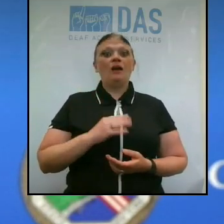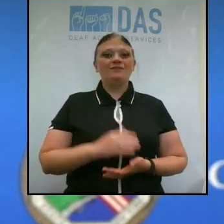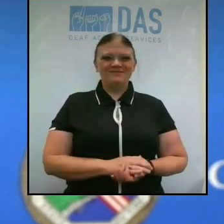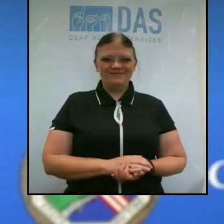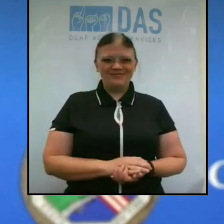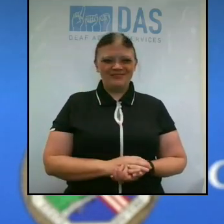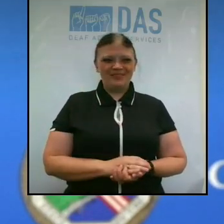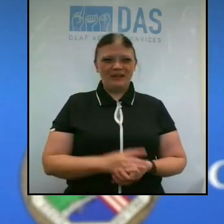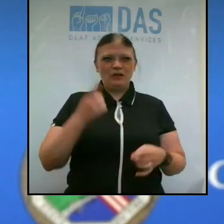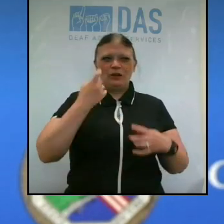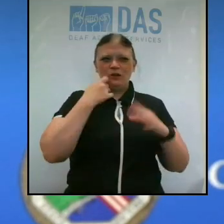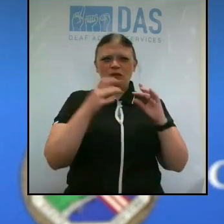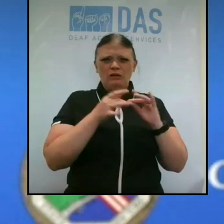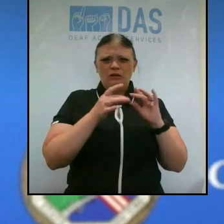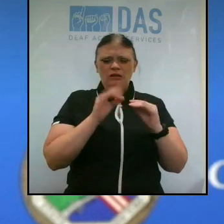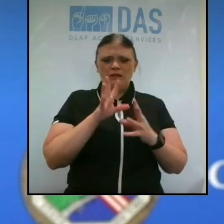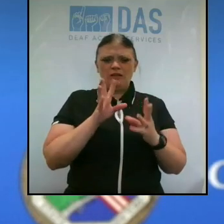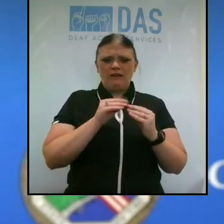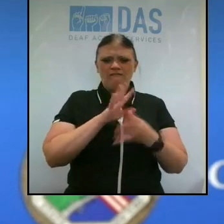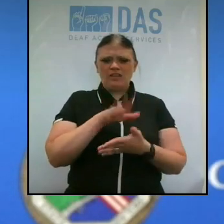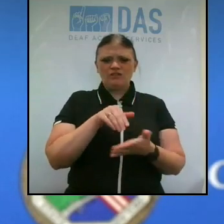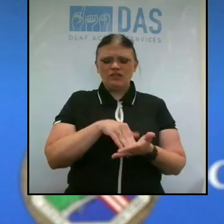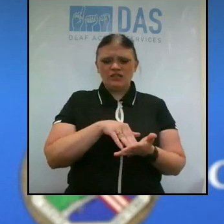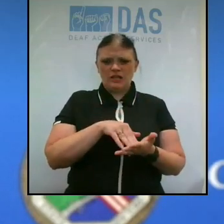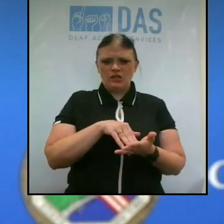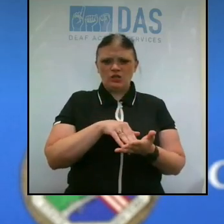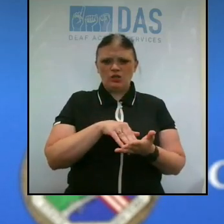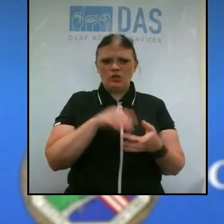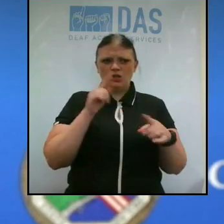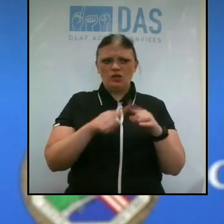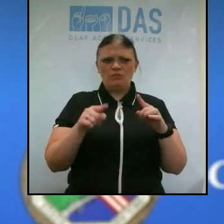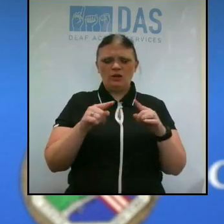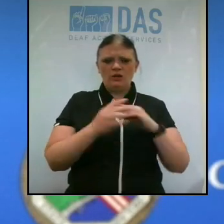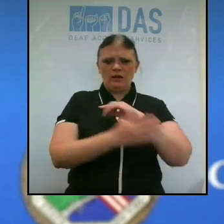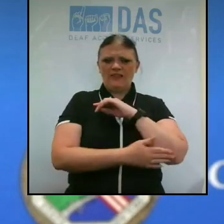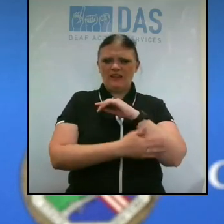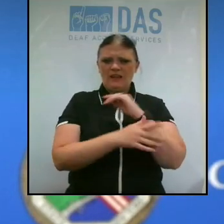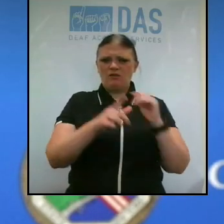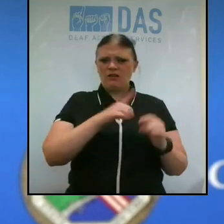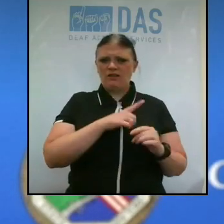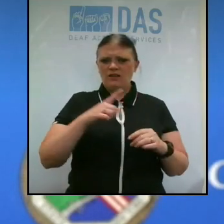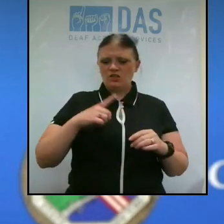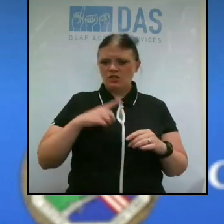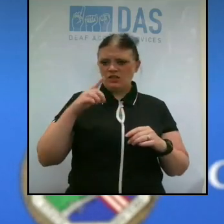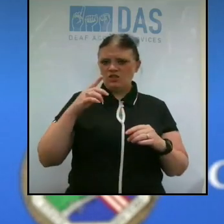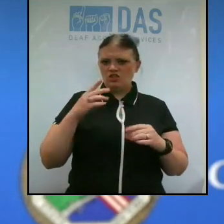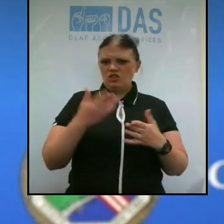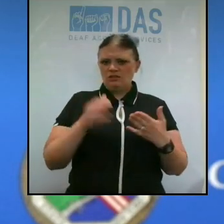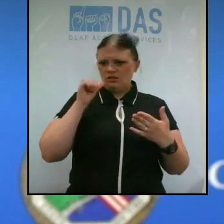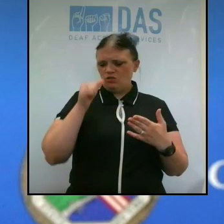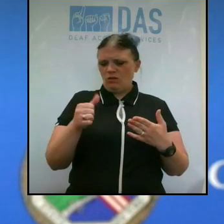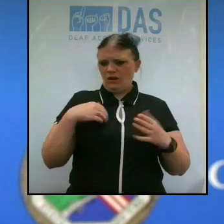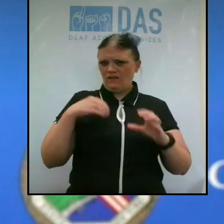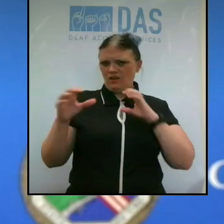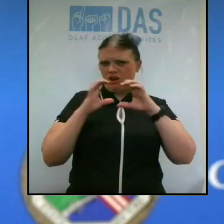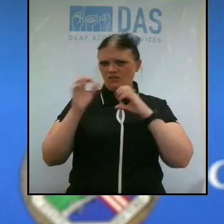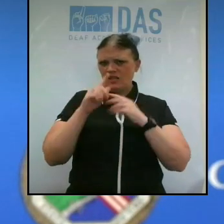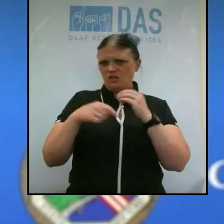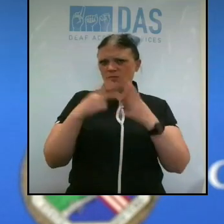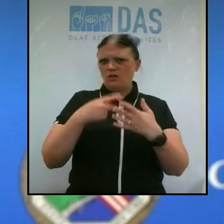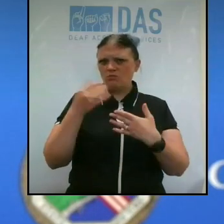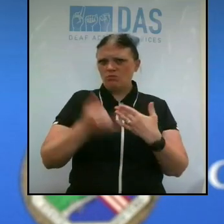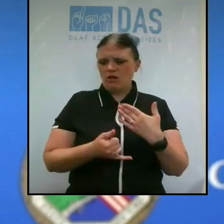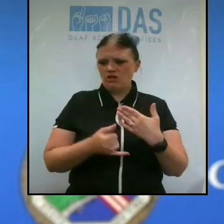Hey, you just mentioned the convention center, that discussion, but on the county legislature committee session tomorrow, there's conversation about a project